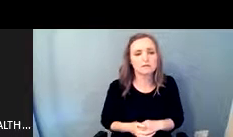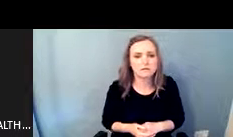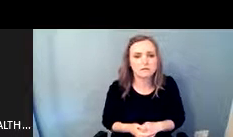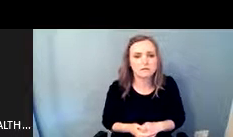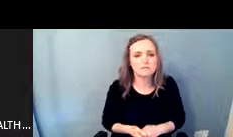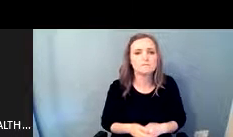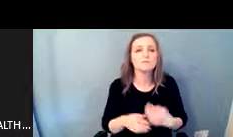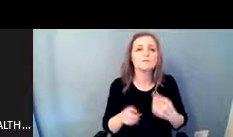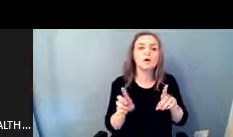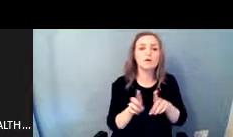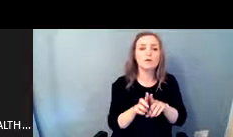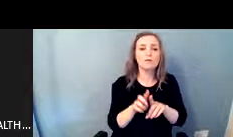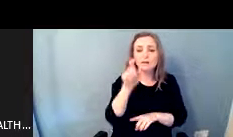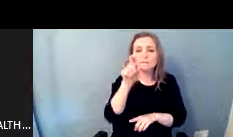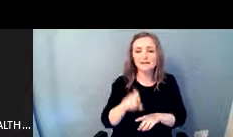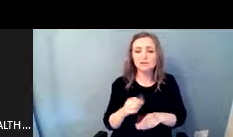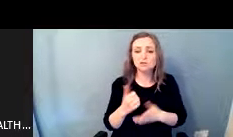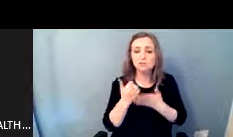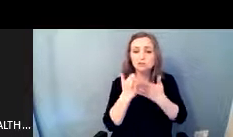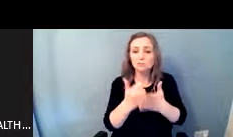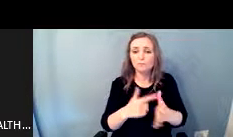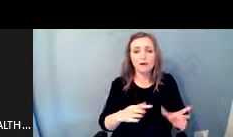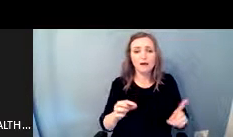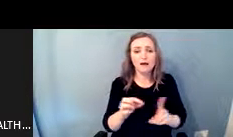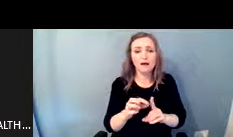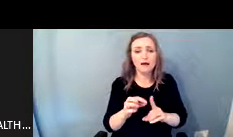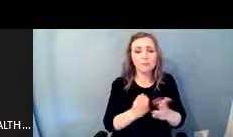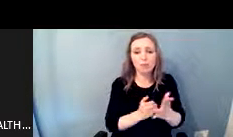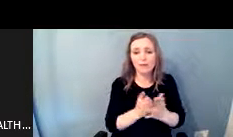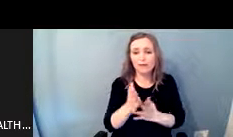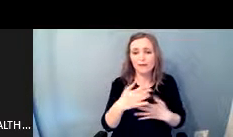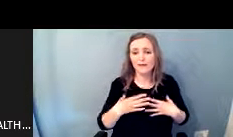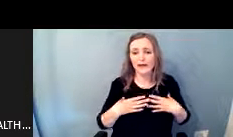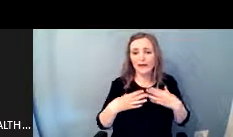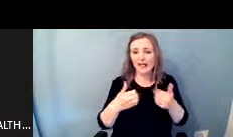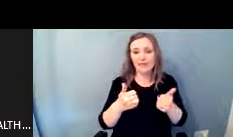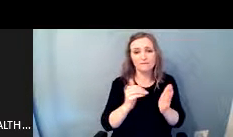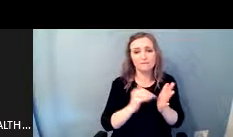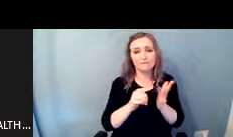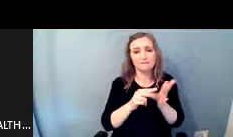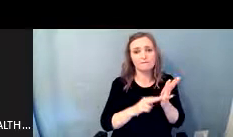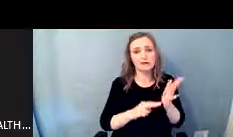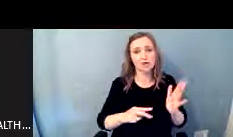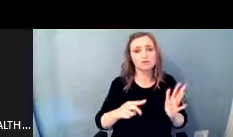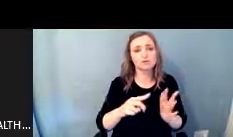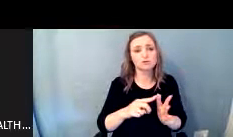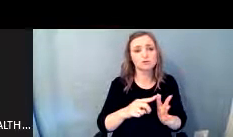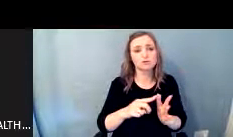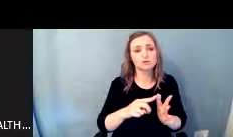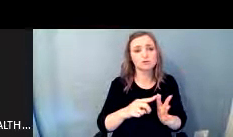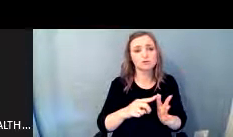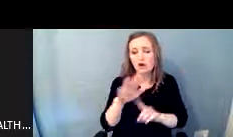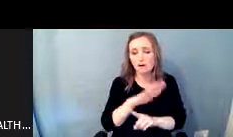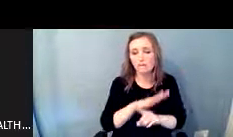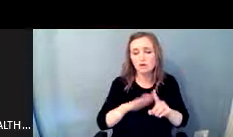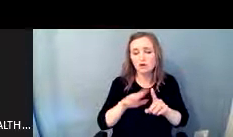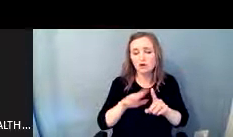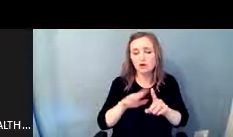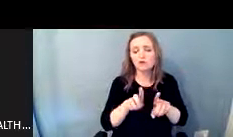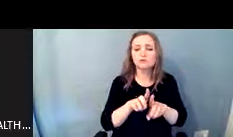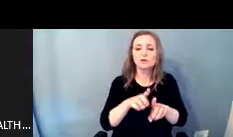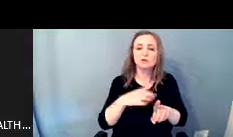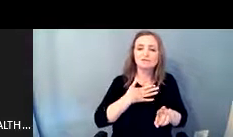patient support app via the Health Zone for both Derby hospitals and Chesterfield Royal has